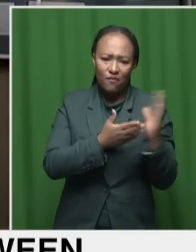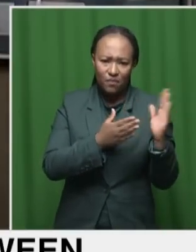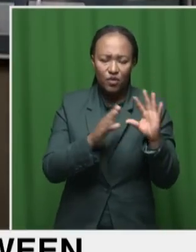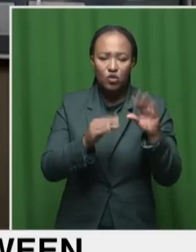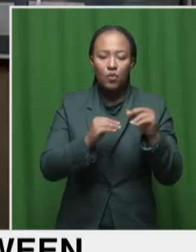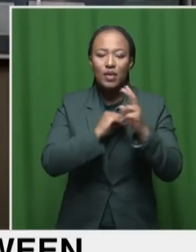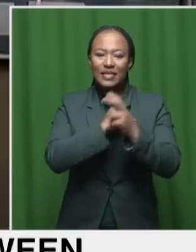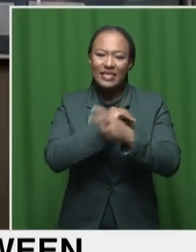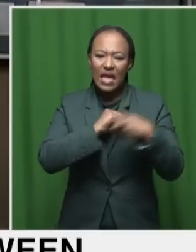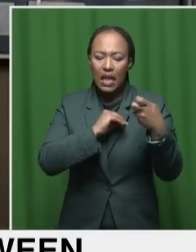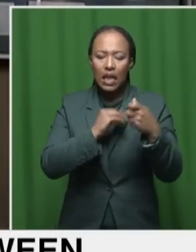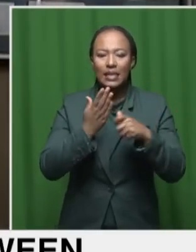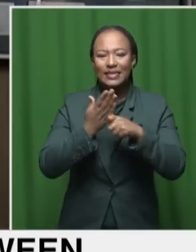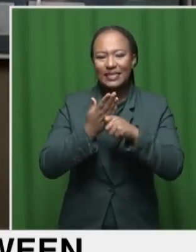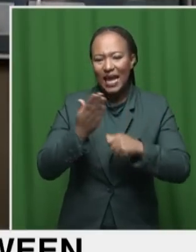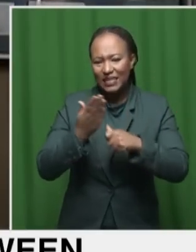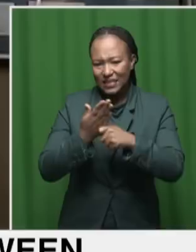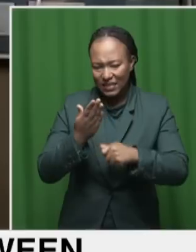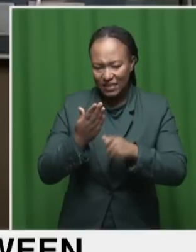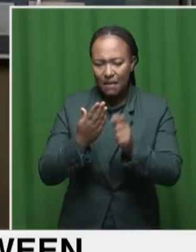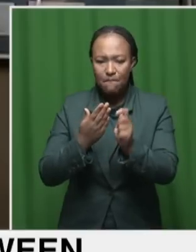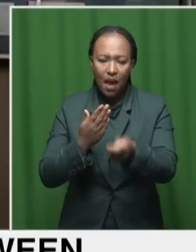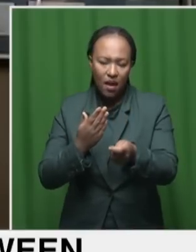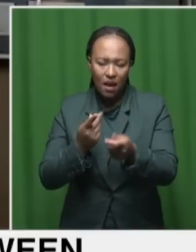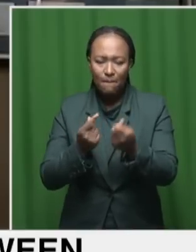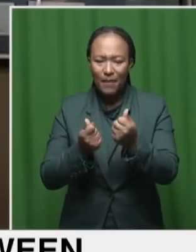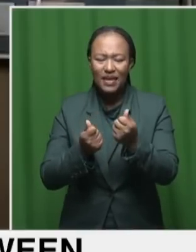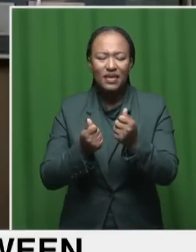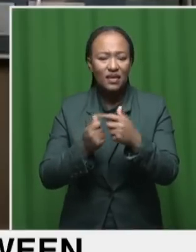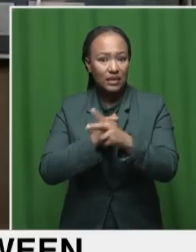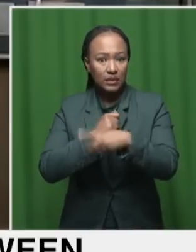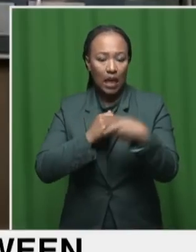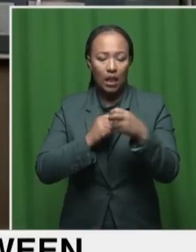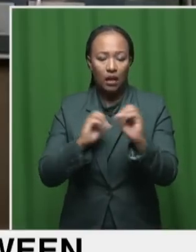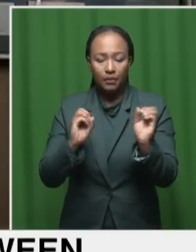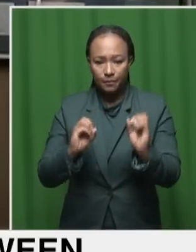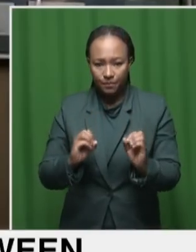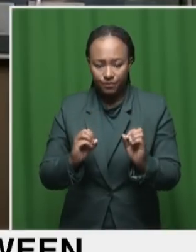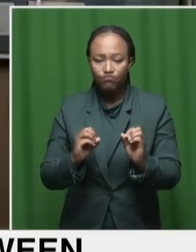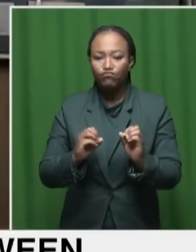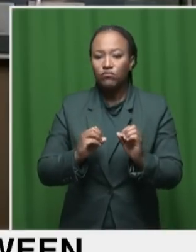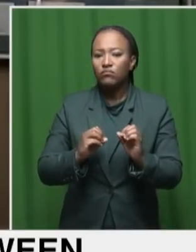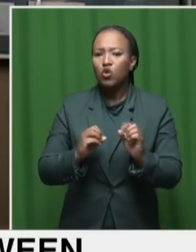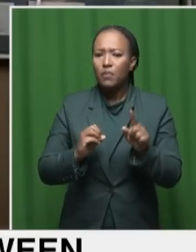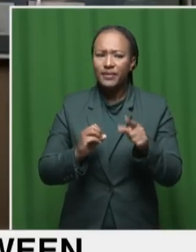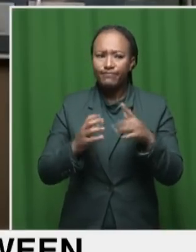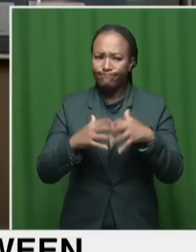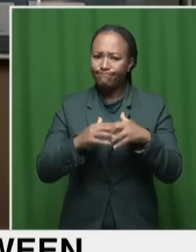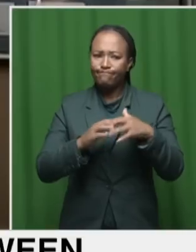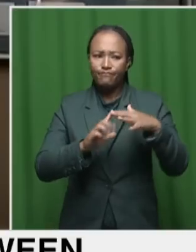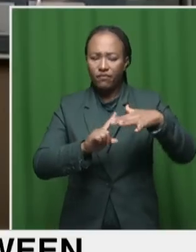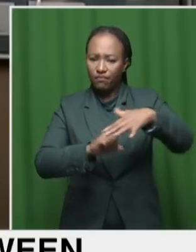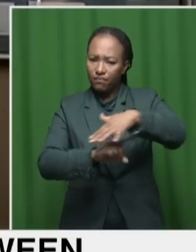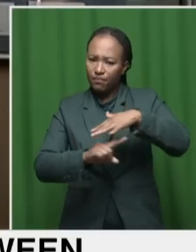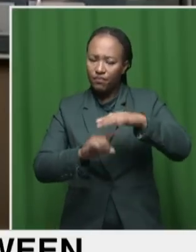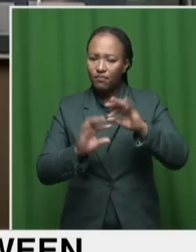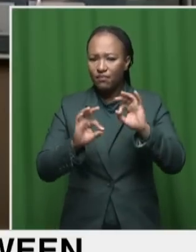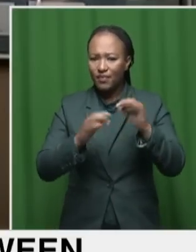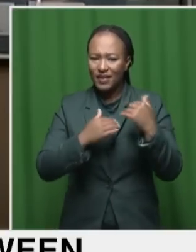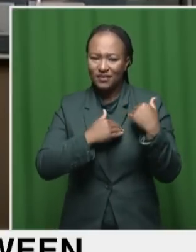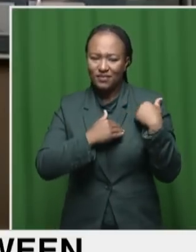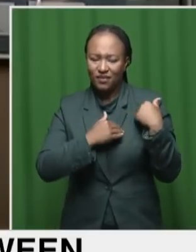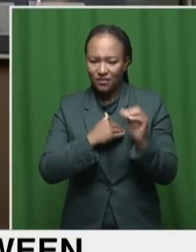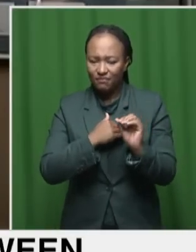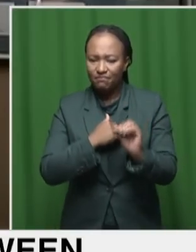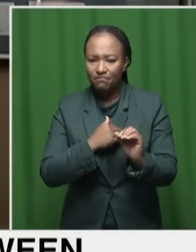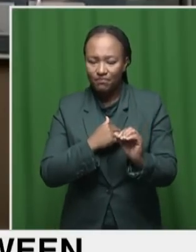the taxpayer in South Africa. We have to get the proper working infrastructure in South Africa. We have to create an environment that is safe to do business in. Those are